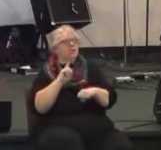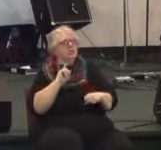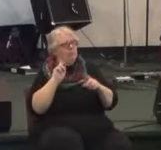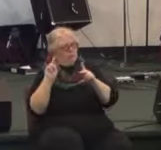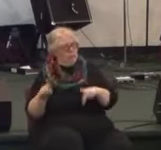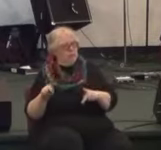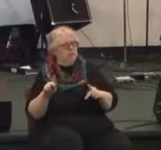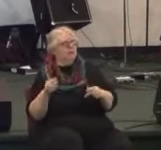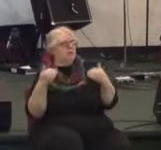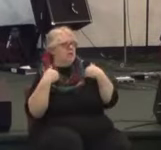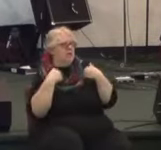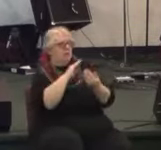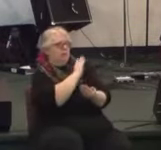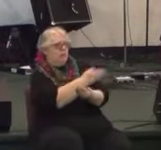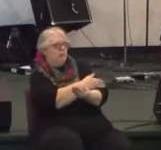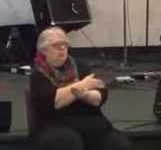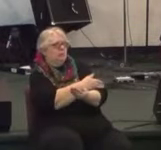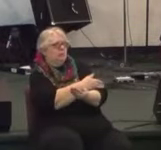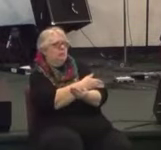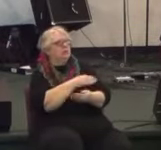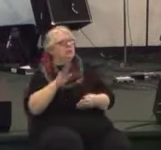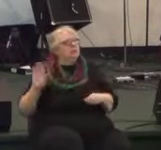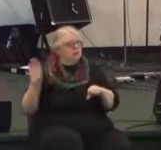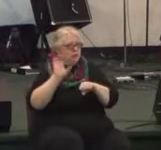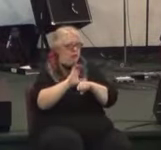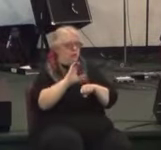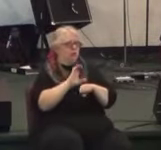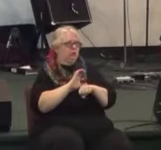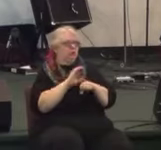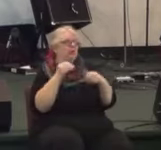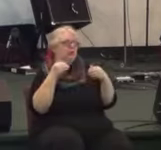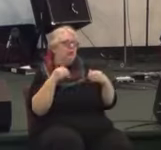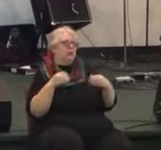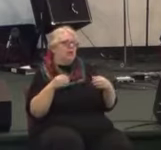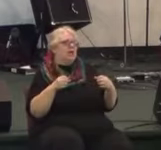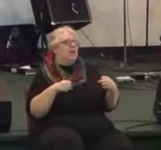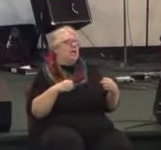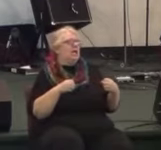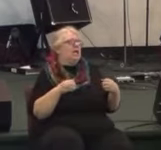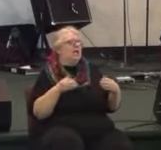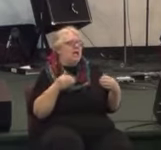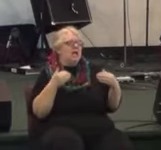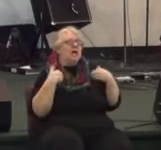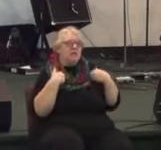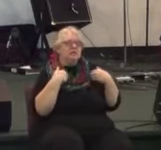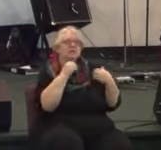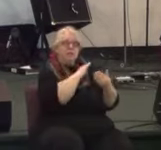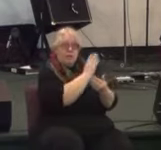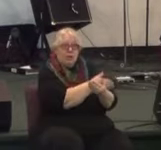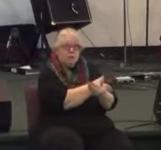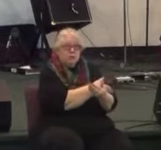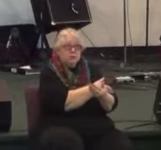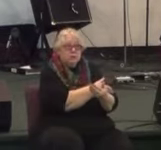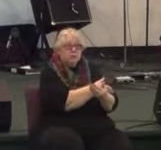A powerful church draws attention, and it also at the same time draws attack. So when we